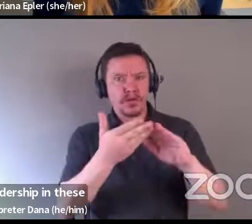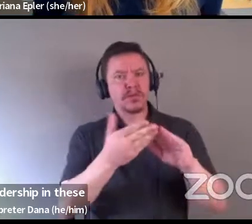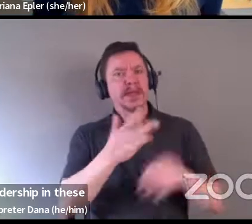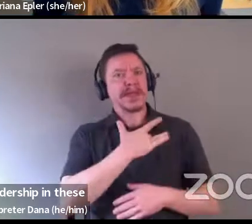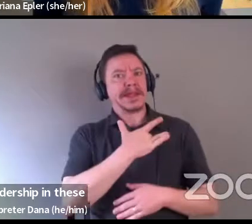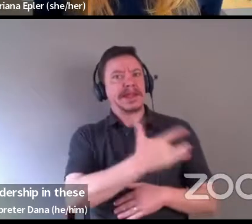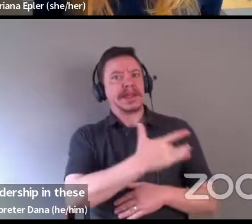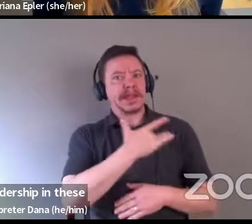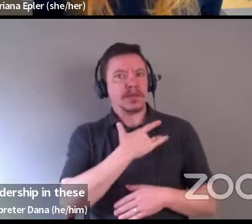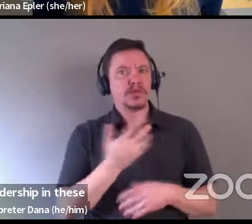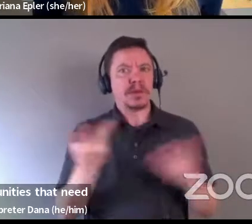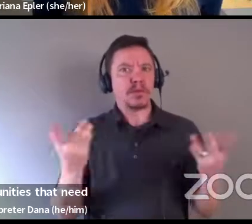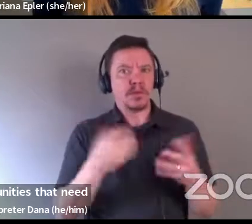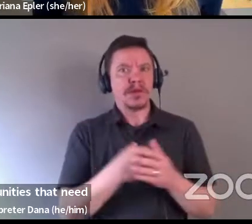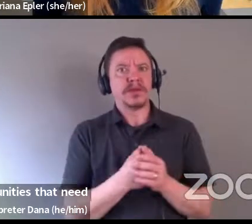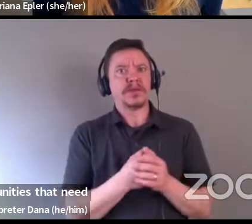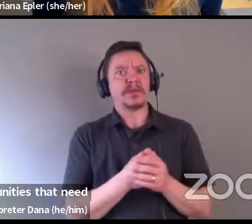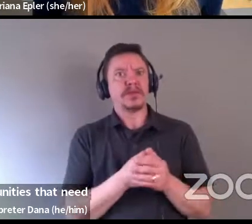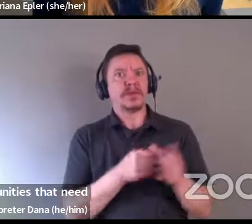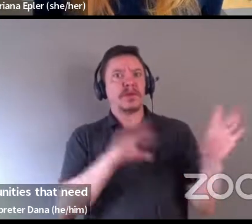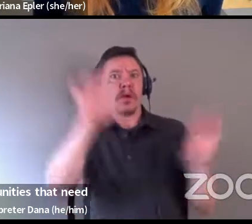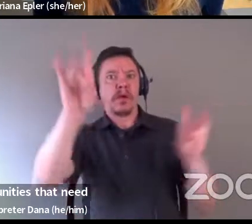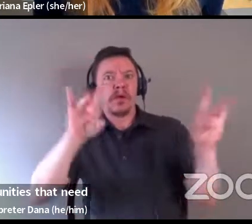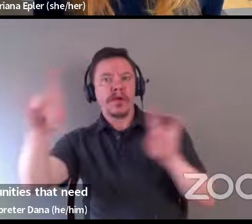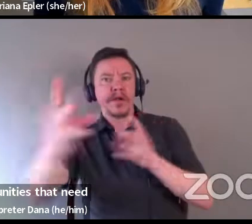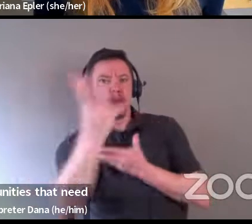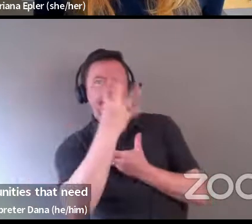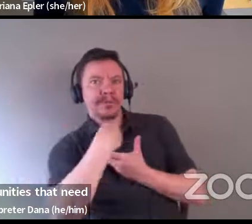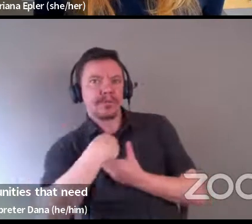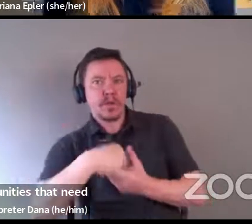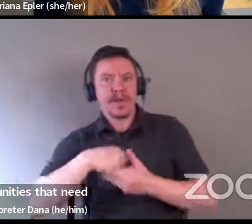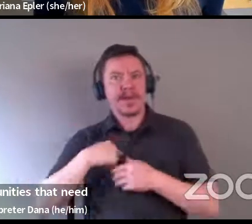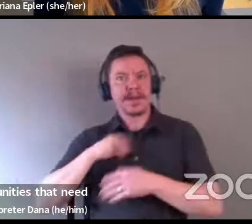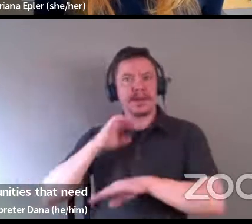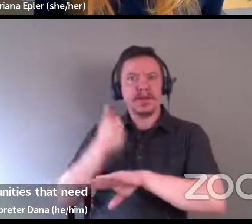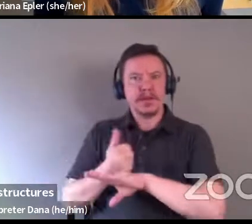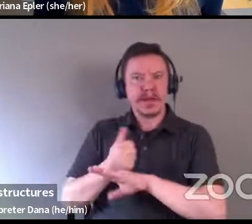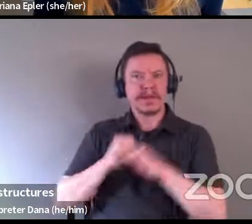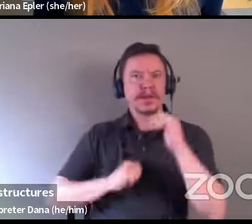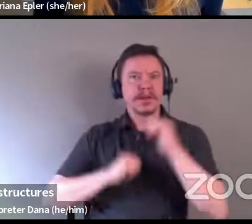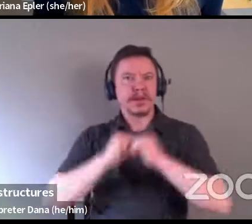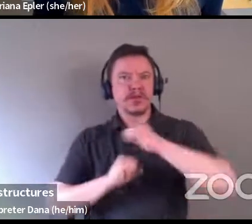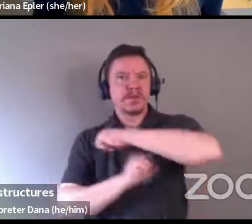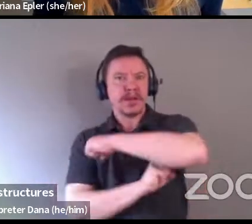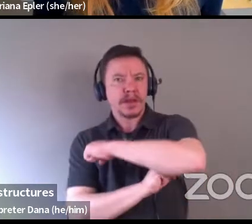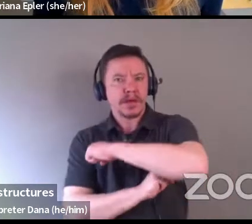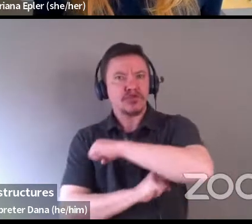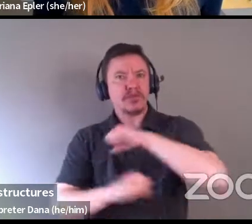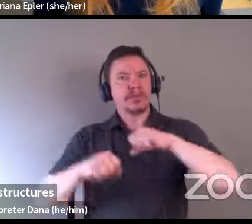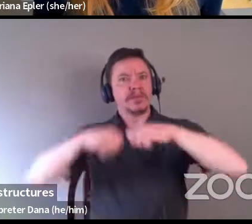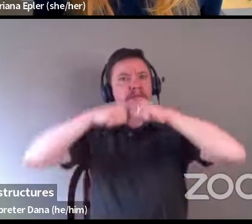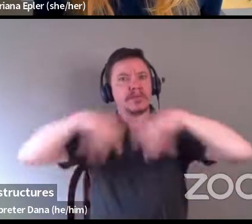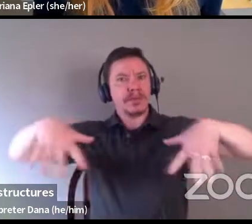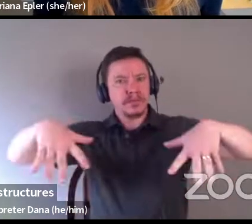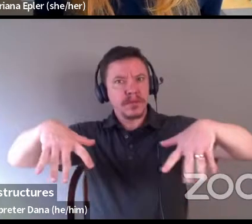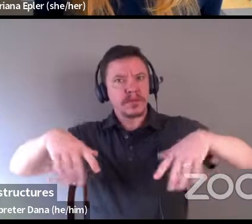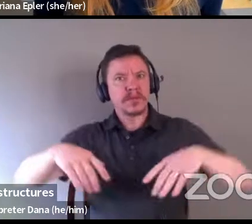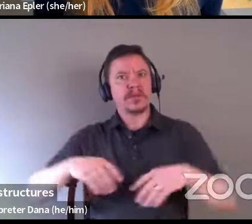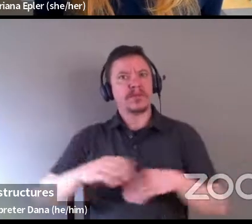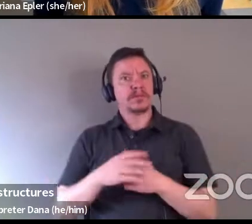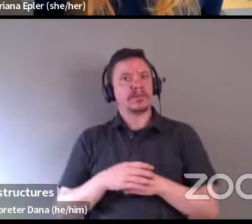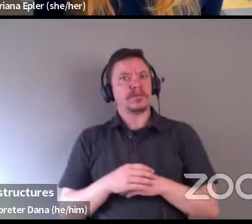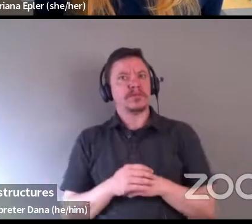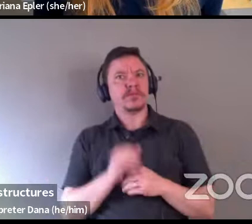into existing structures and folded into sort of, predetermined